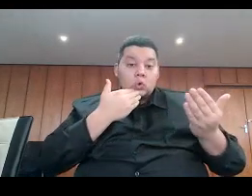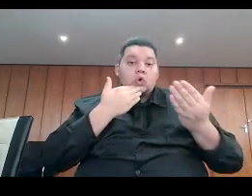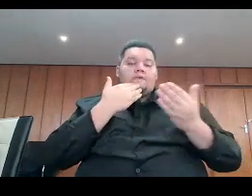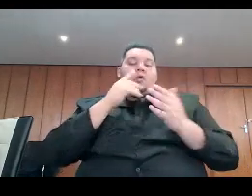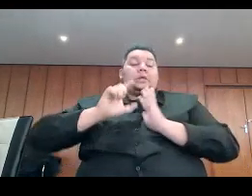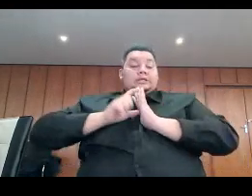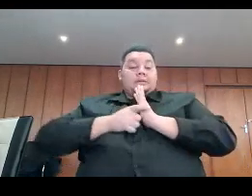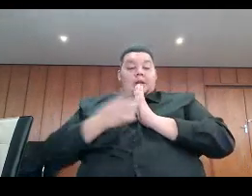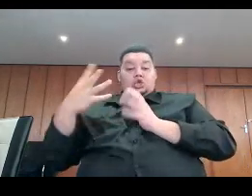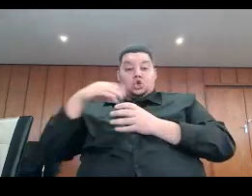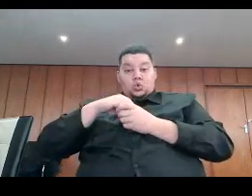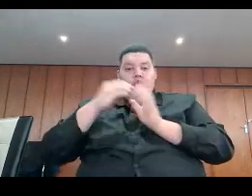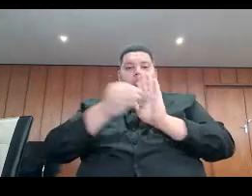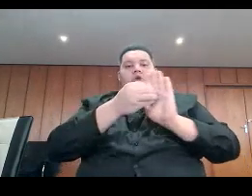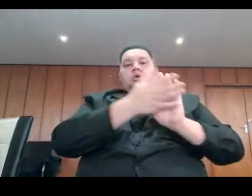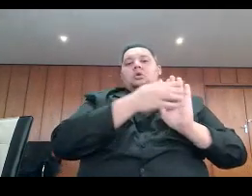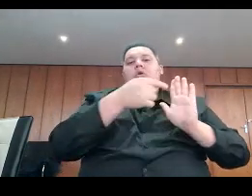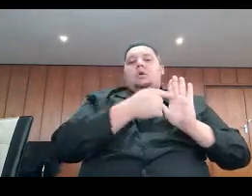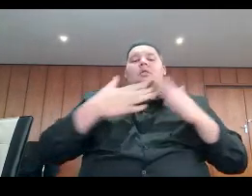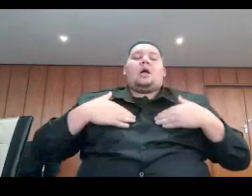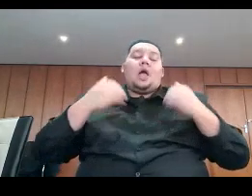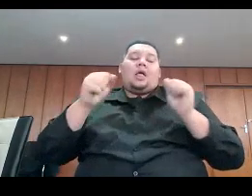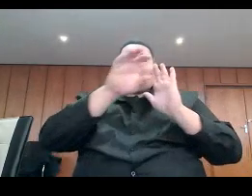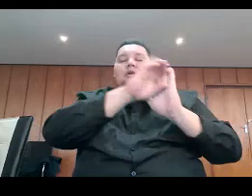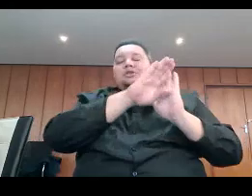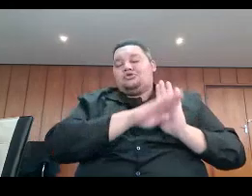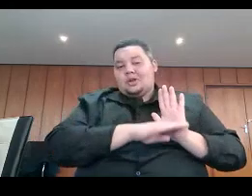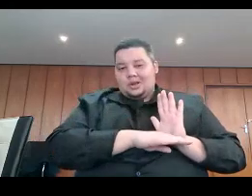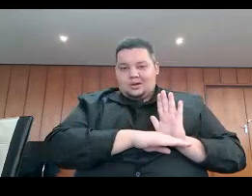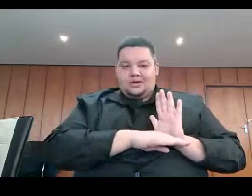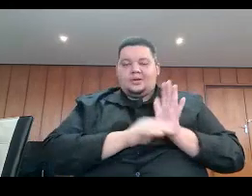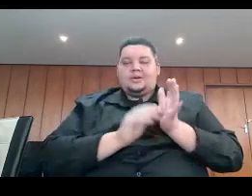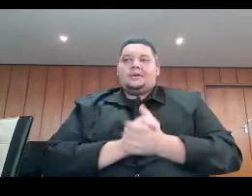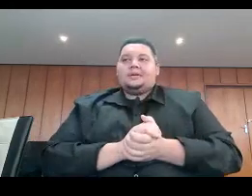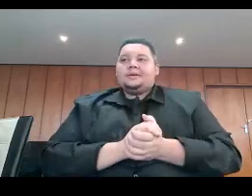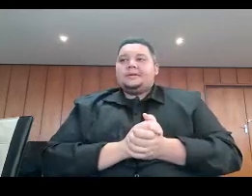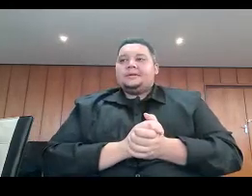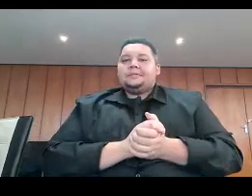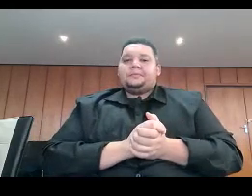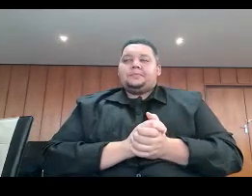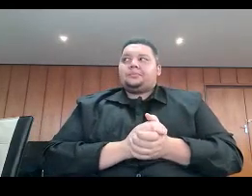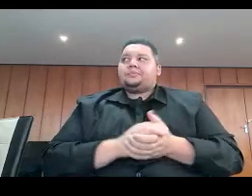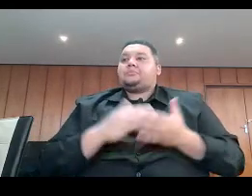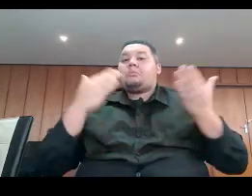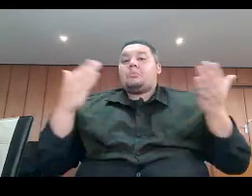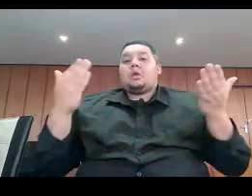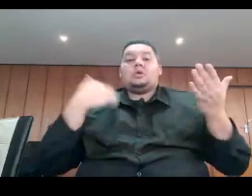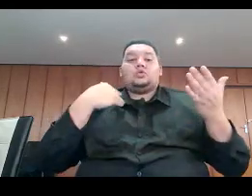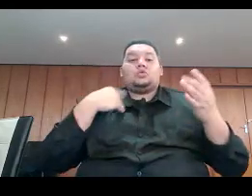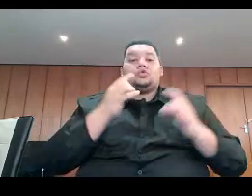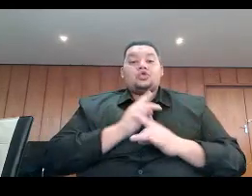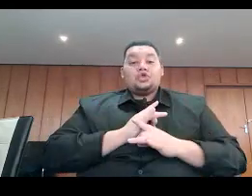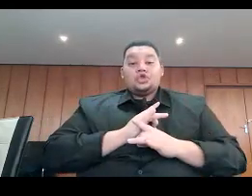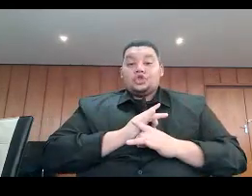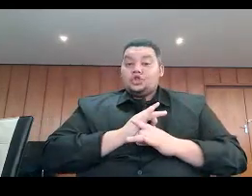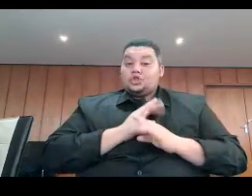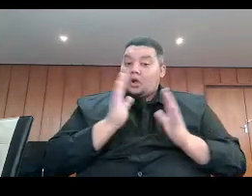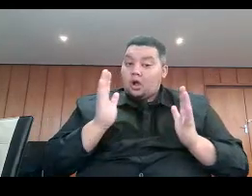disability inclusion on the health agenda or on the health equity agenda. And perhaps to start,